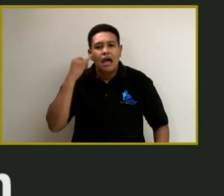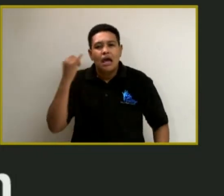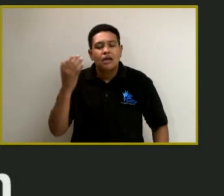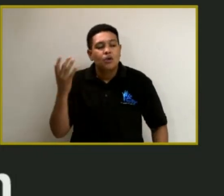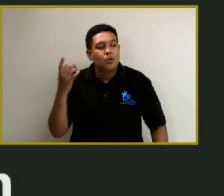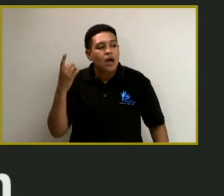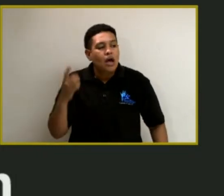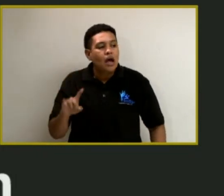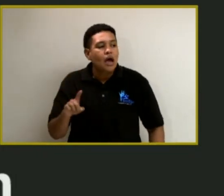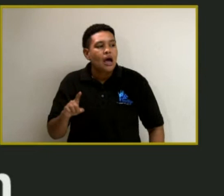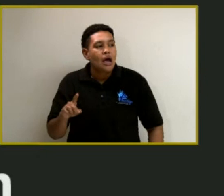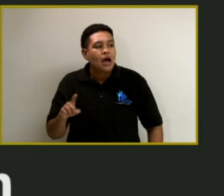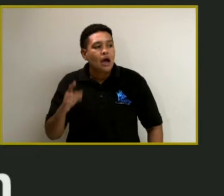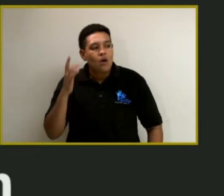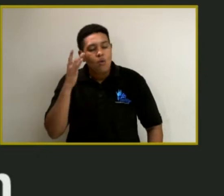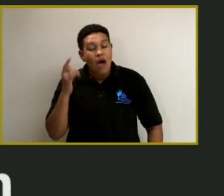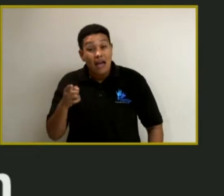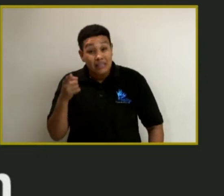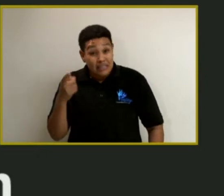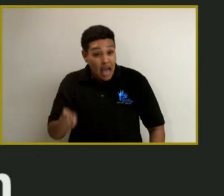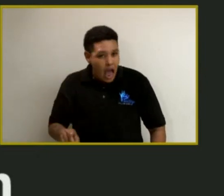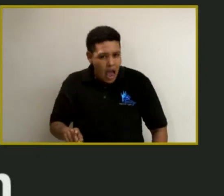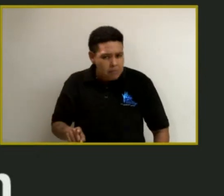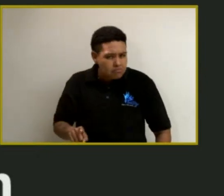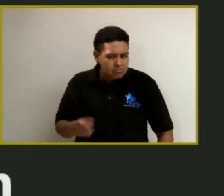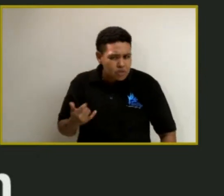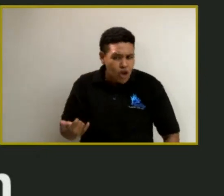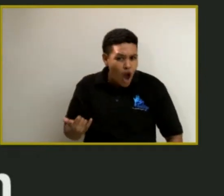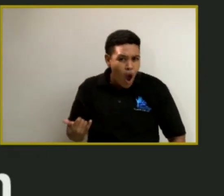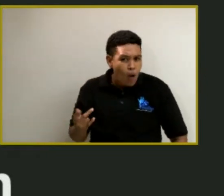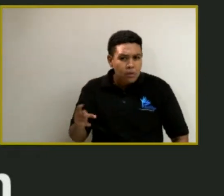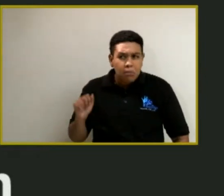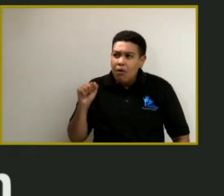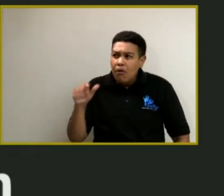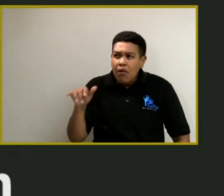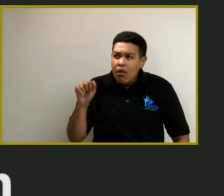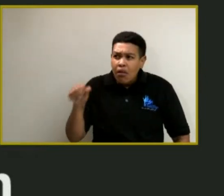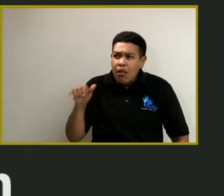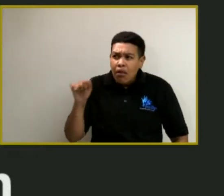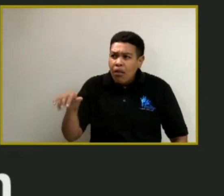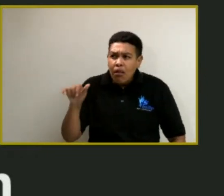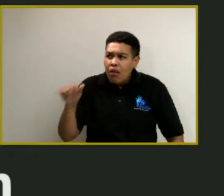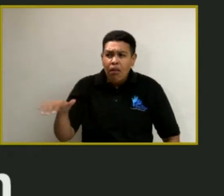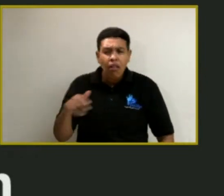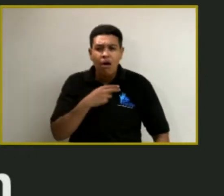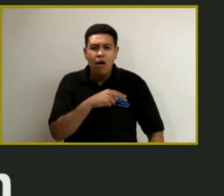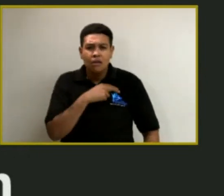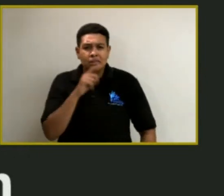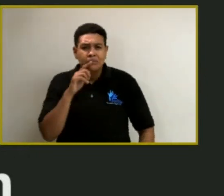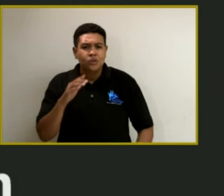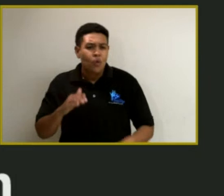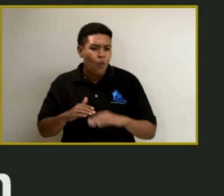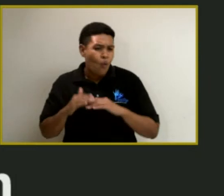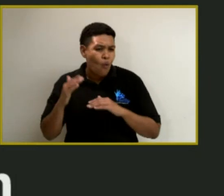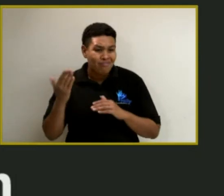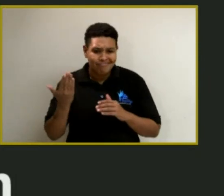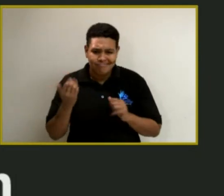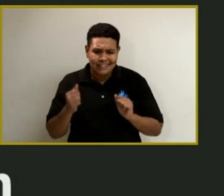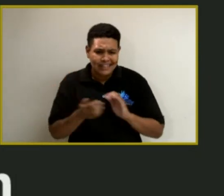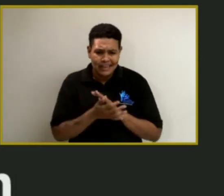happening, why this is happening so much in terms of just overall capacity for general